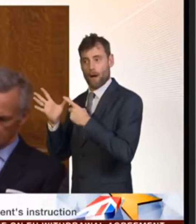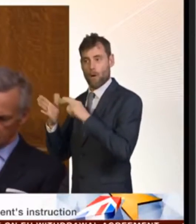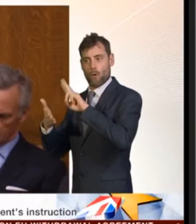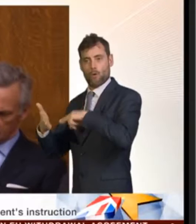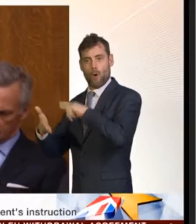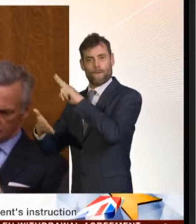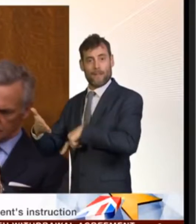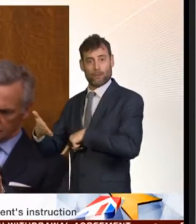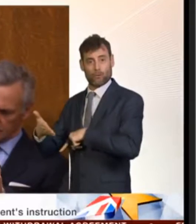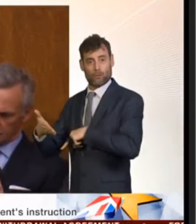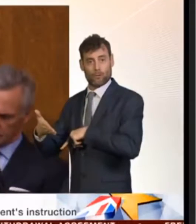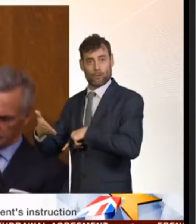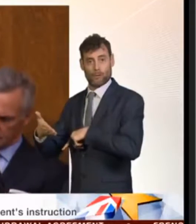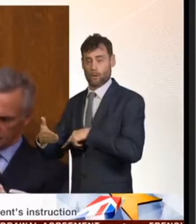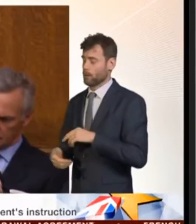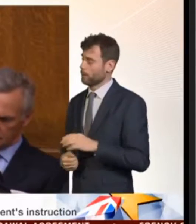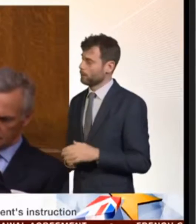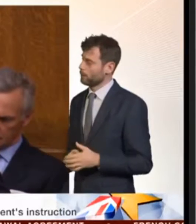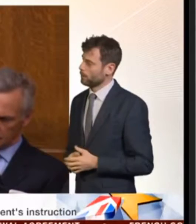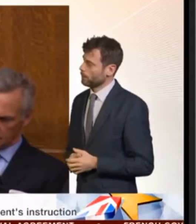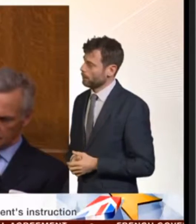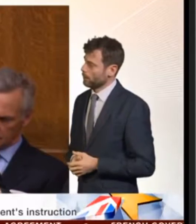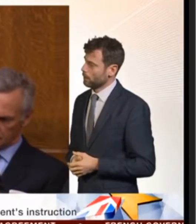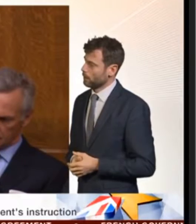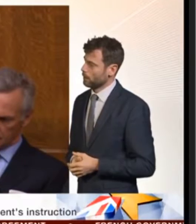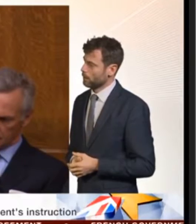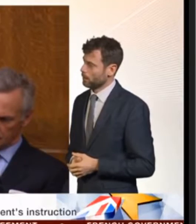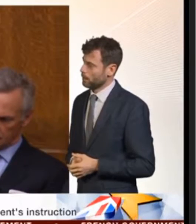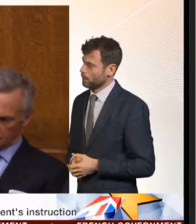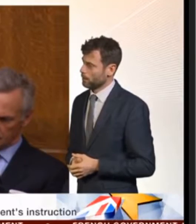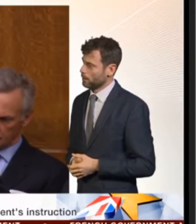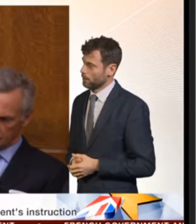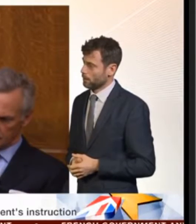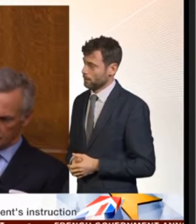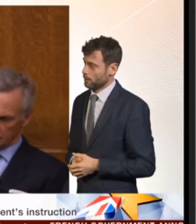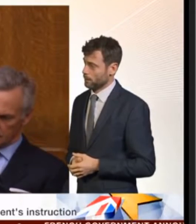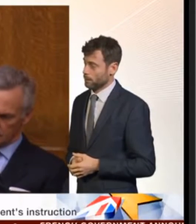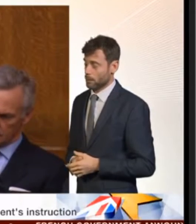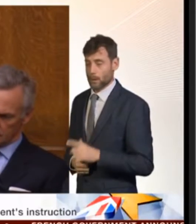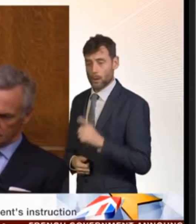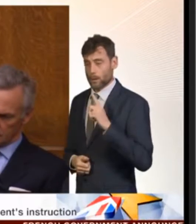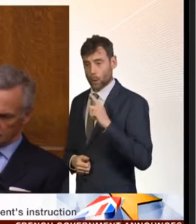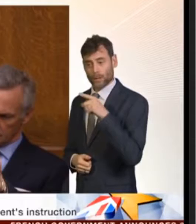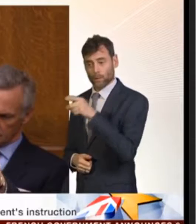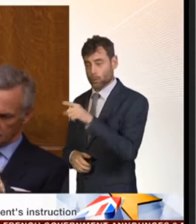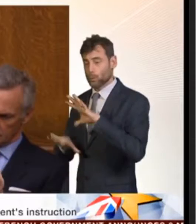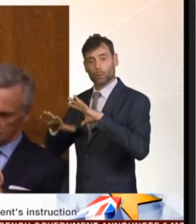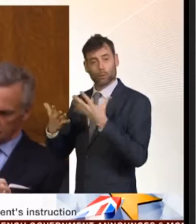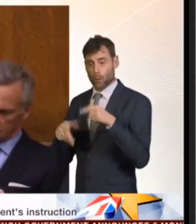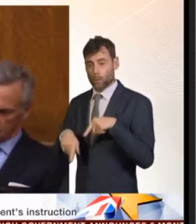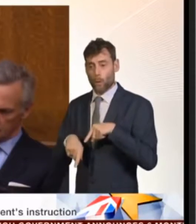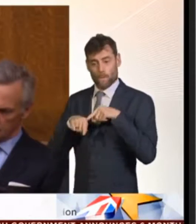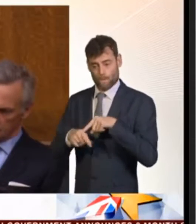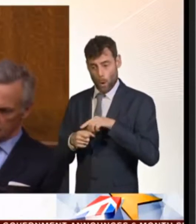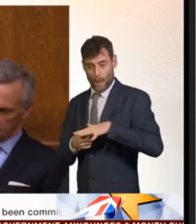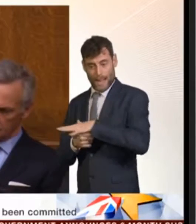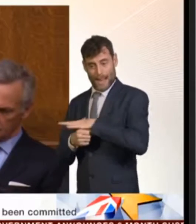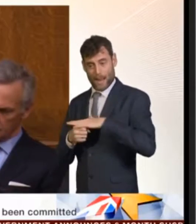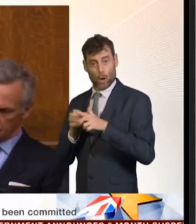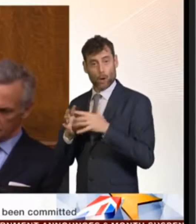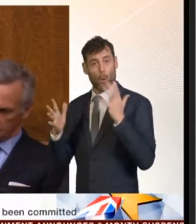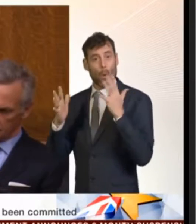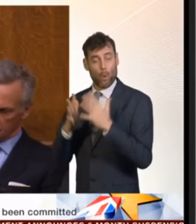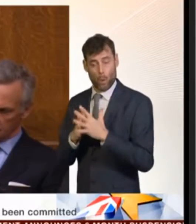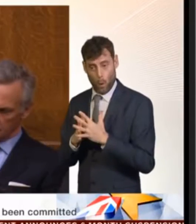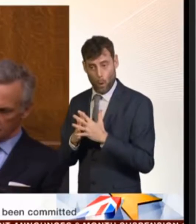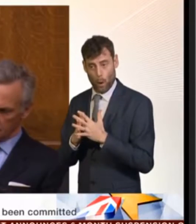fundamental failure to comply with internal domestic constitutional law does amount to grounds